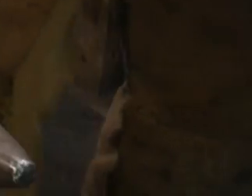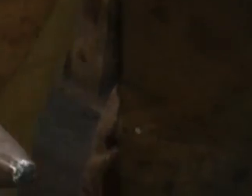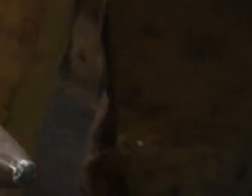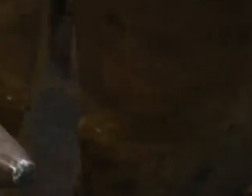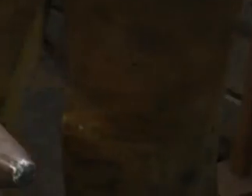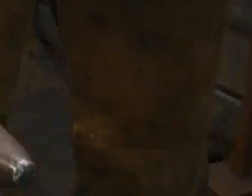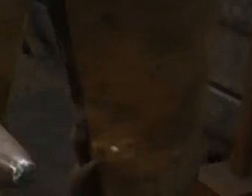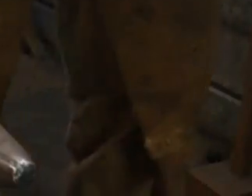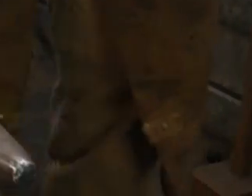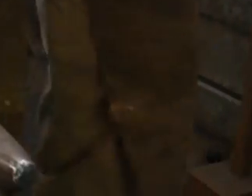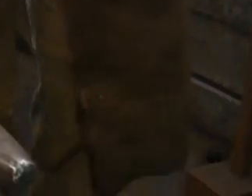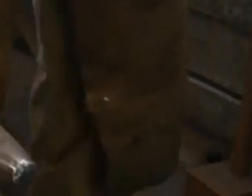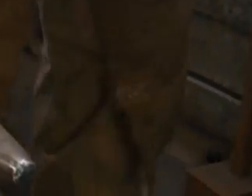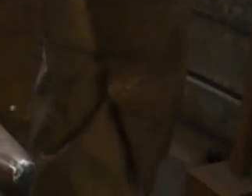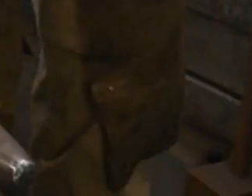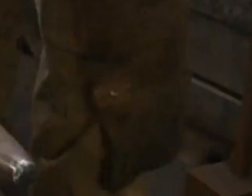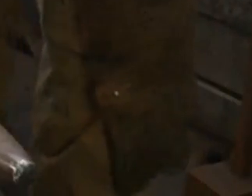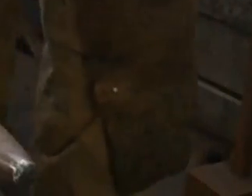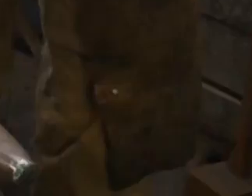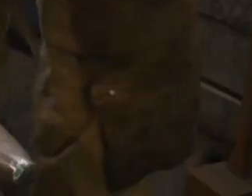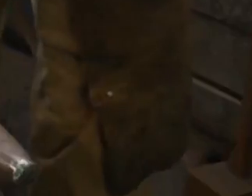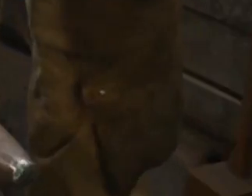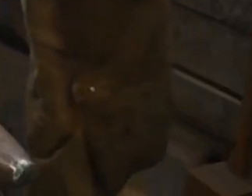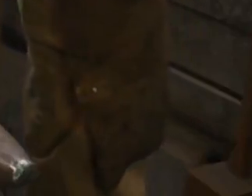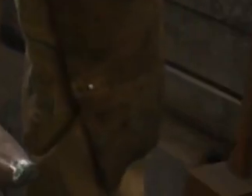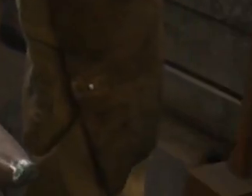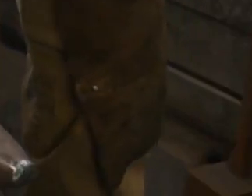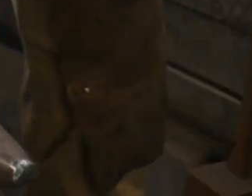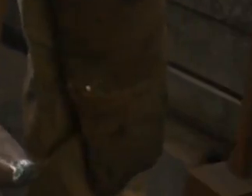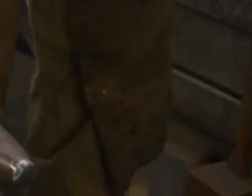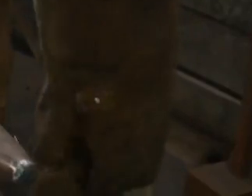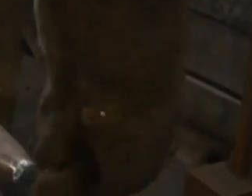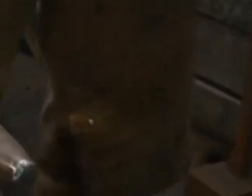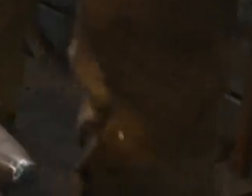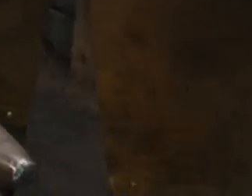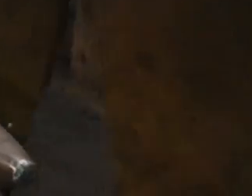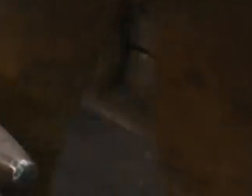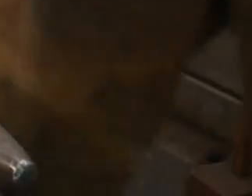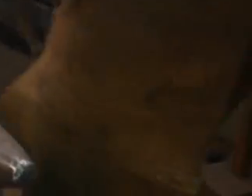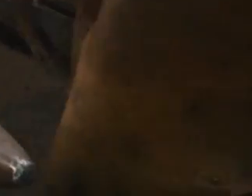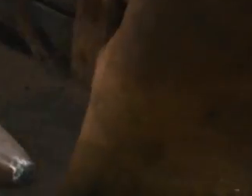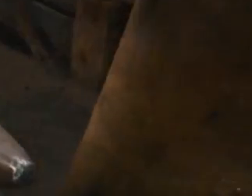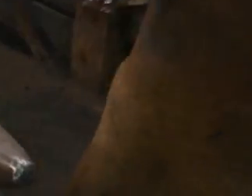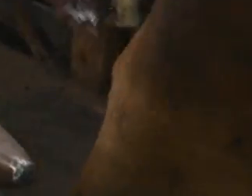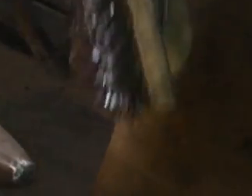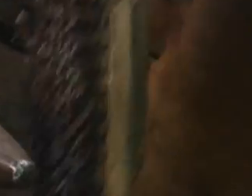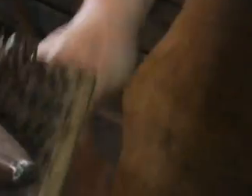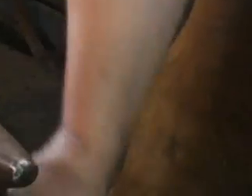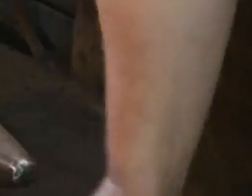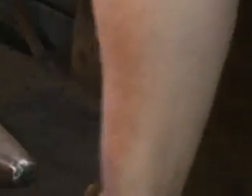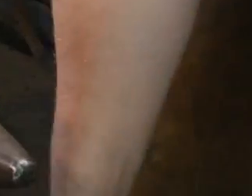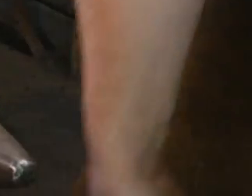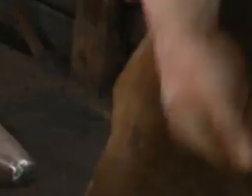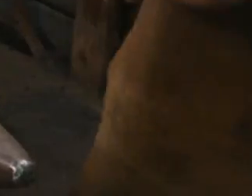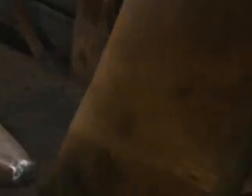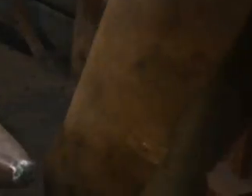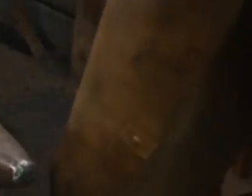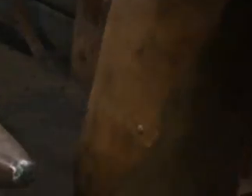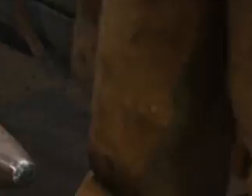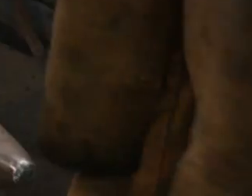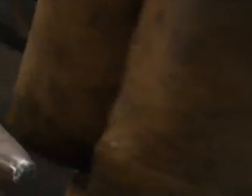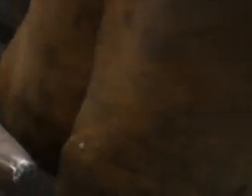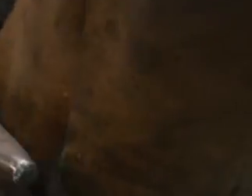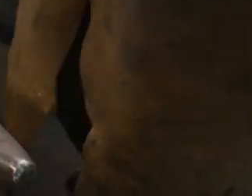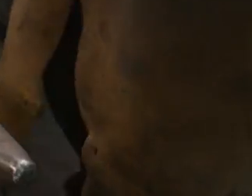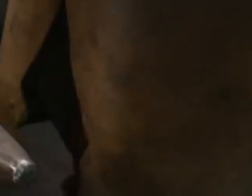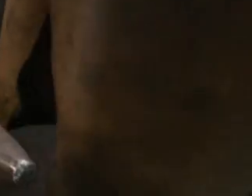hot there, mm-hmm. but it's in perfectly good shape. Not burn or anything. Oh, you guys will